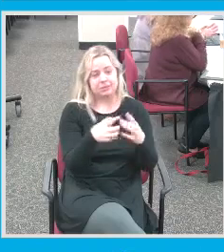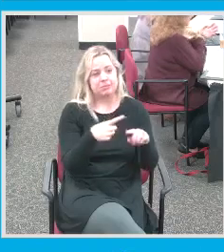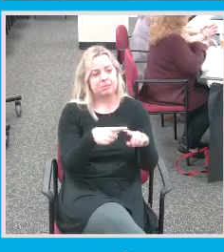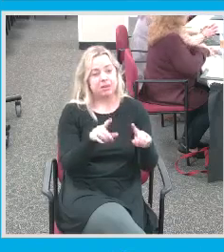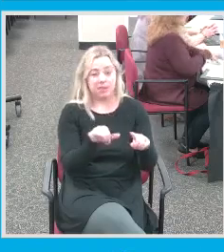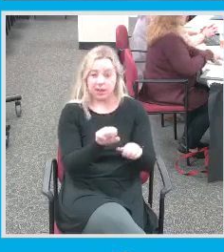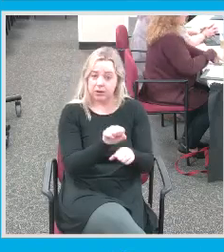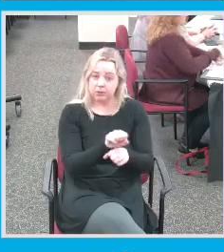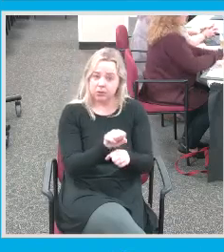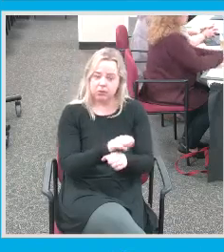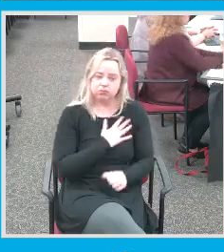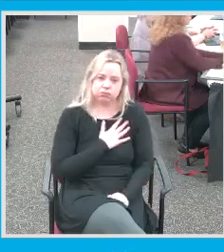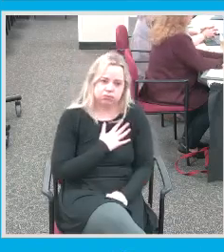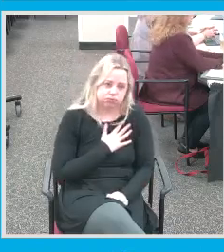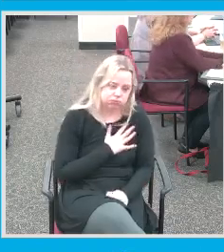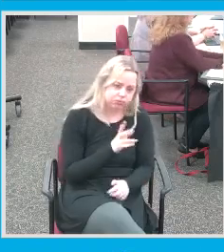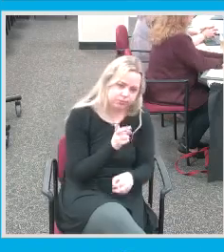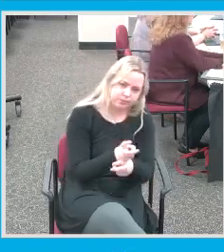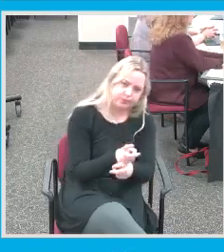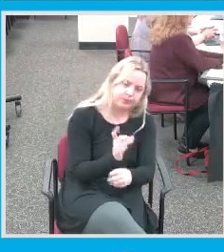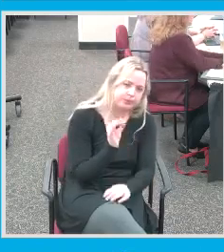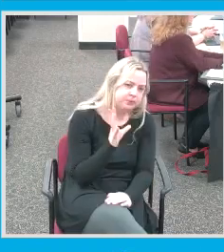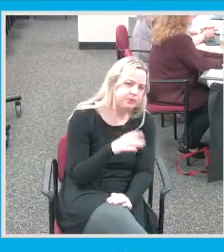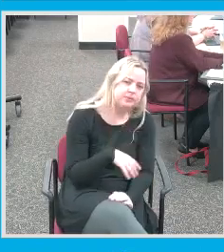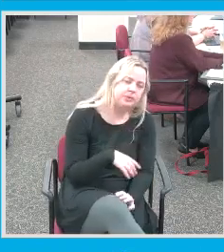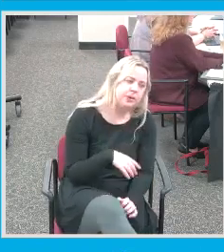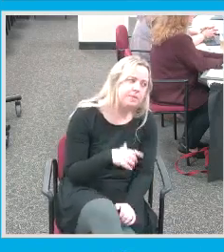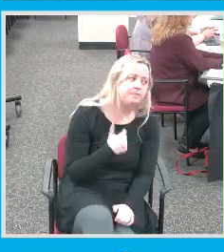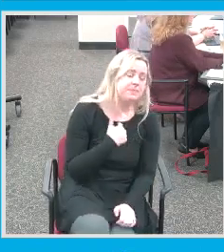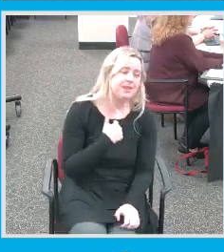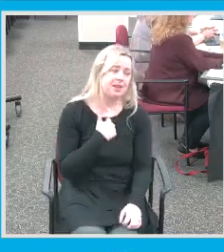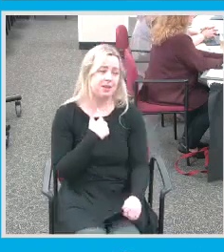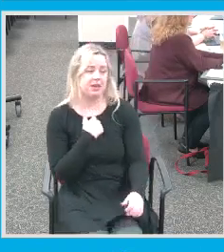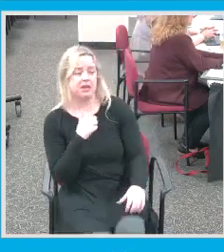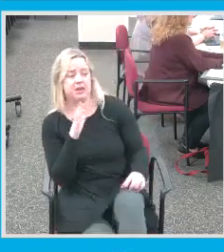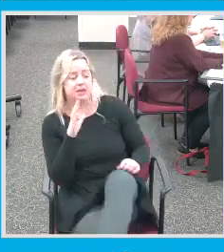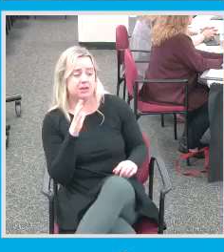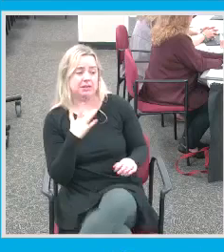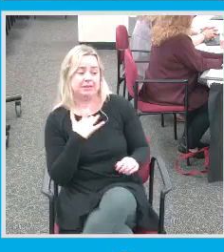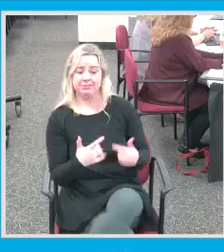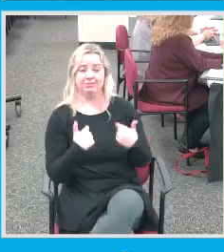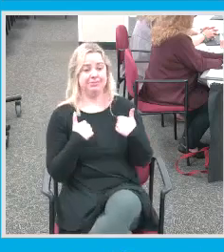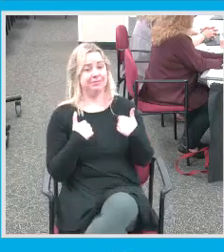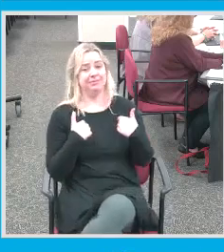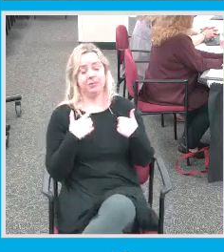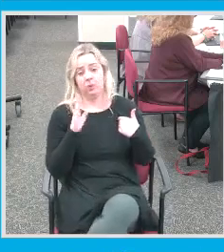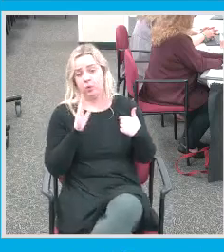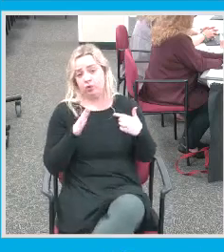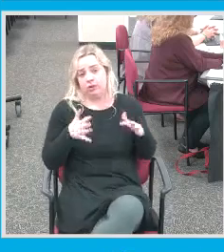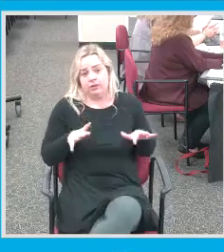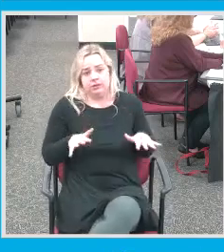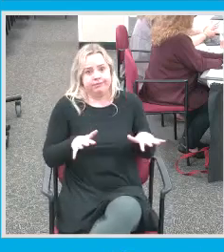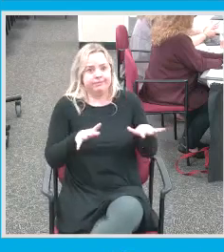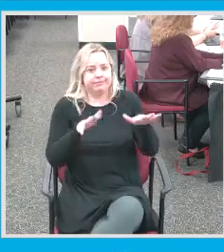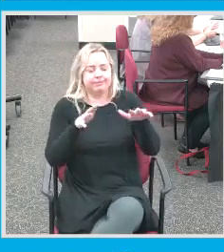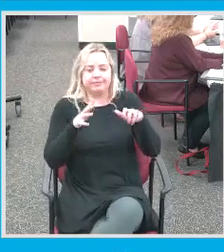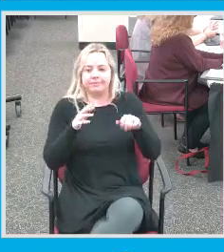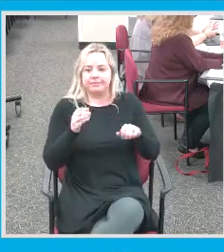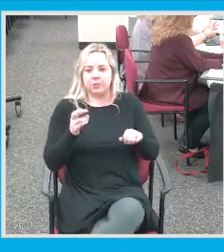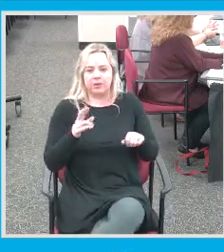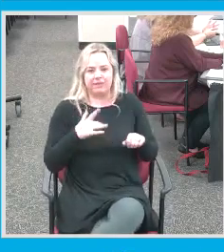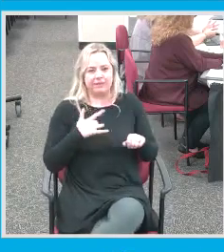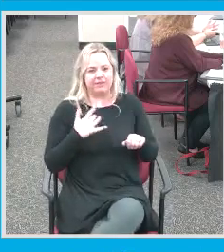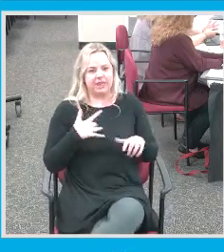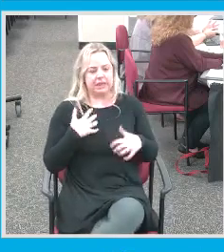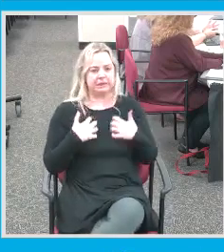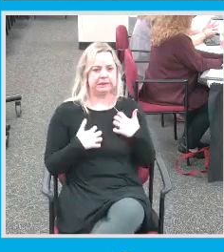heavy. I would get so much anxiety or ill feelings